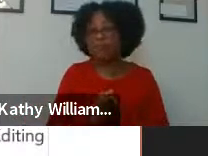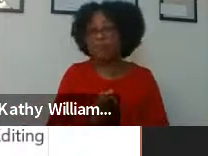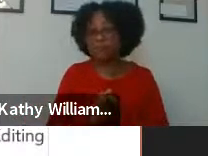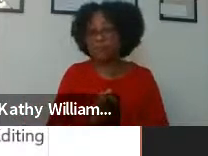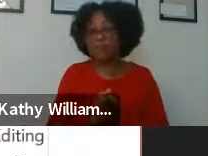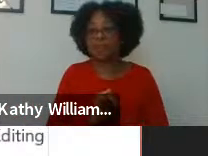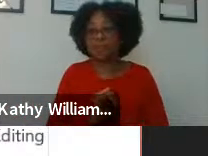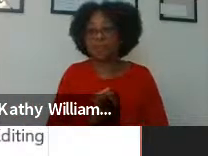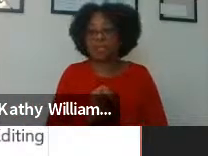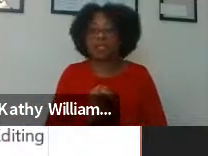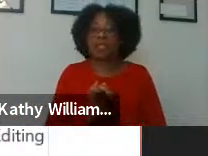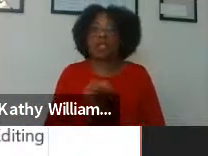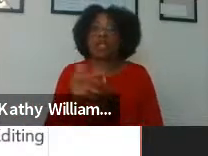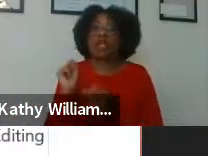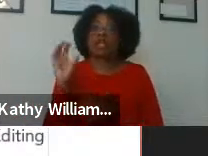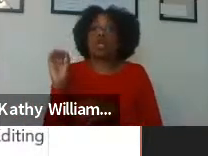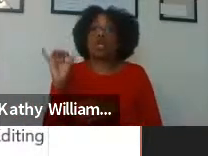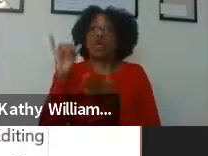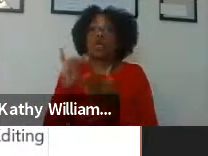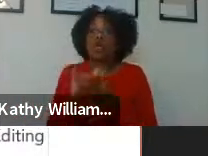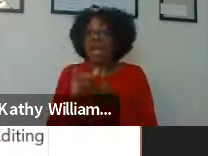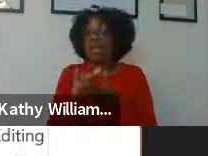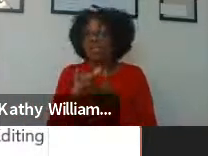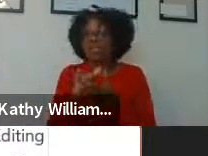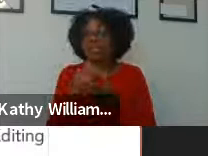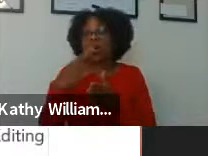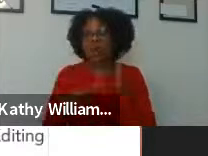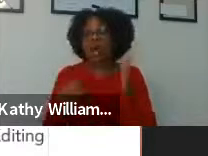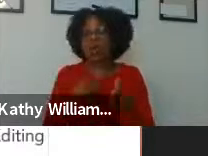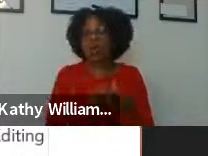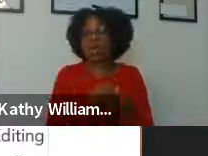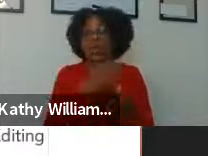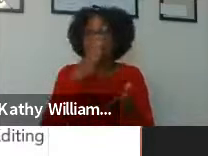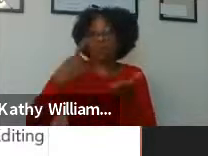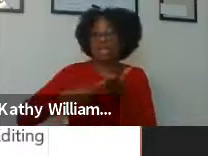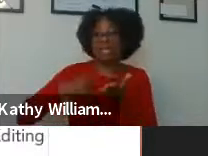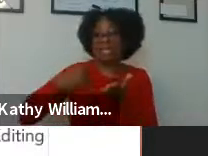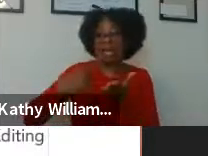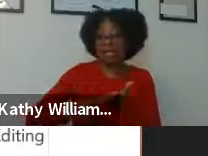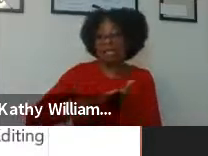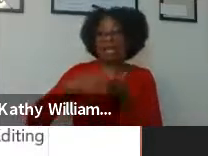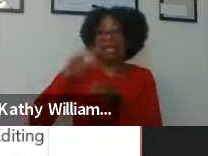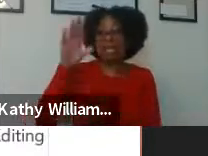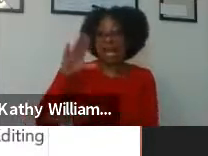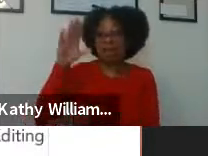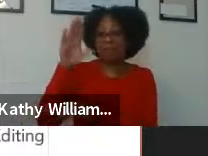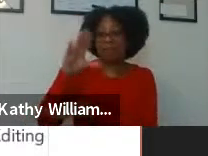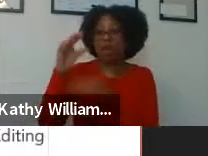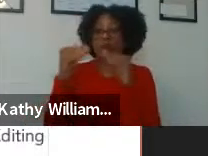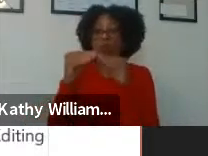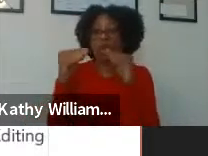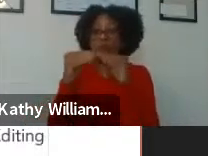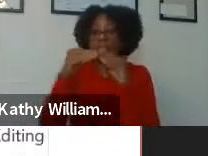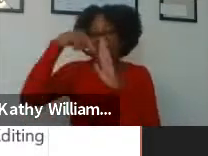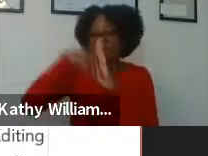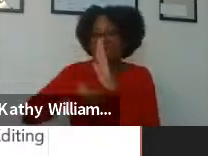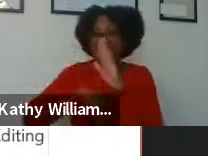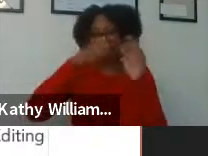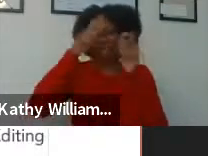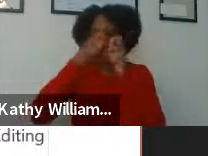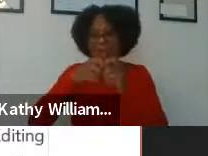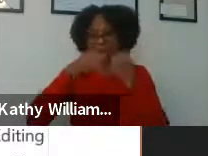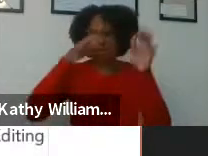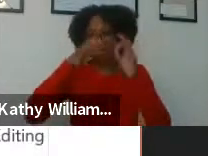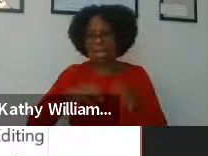So that's really what we'll be covering this afternoon, is more detail about obtaining a benefit and qualifying